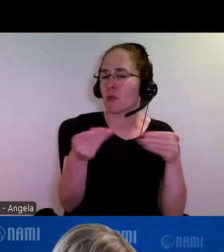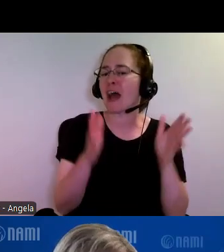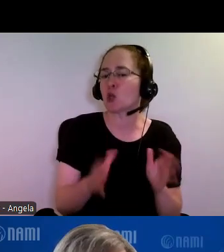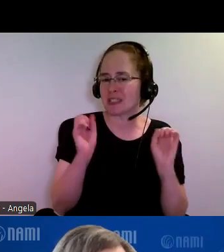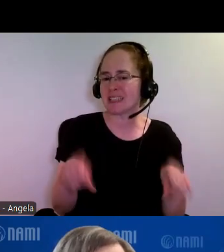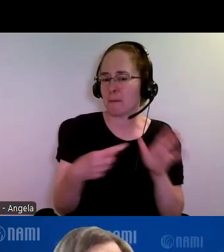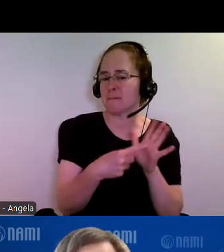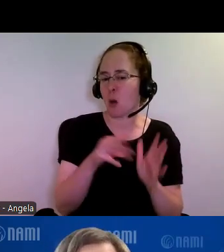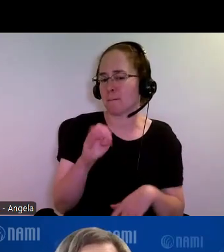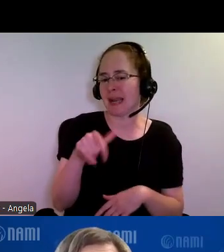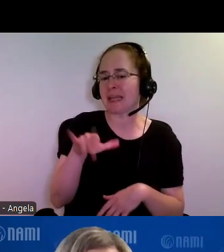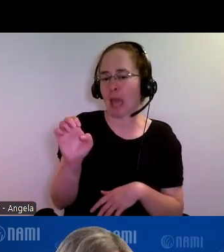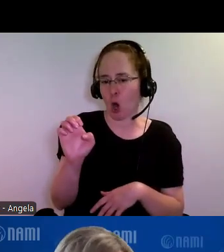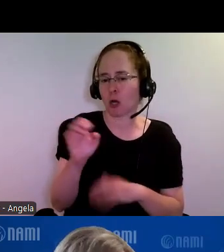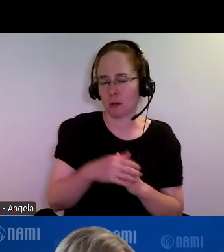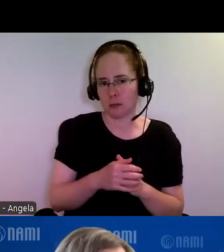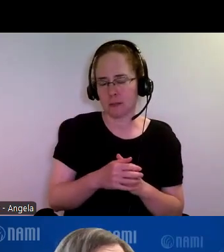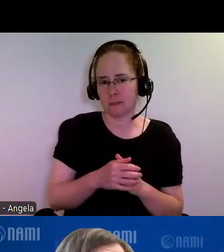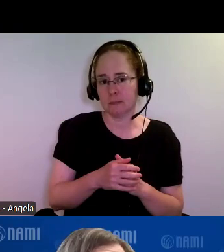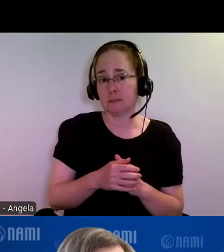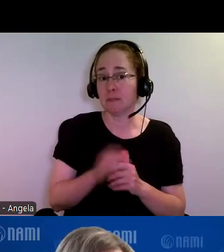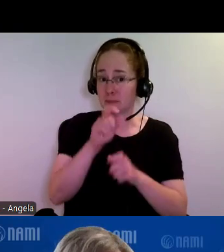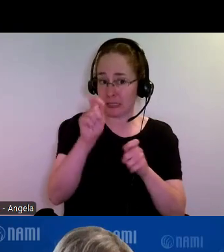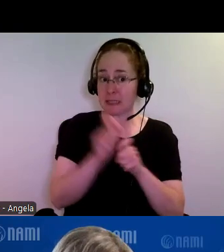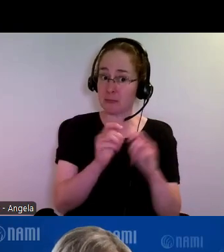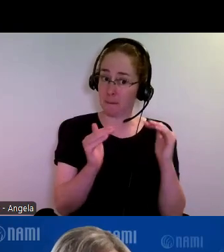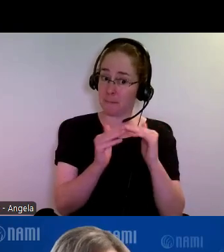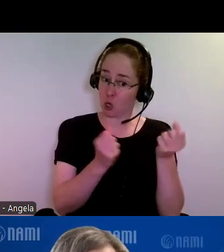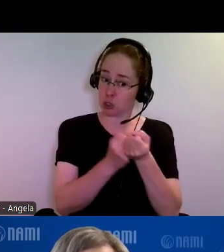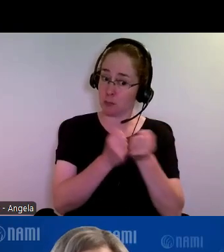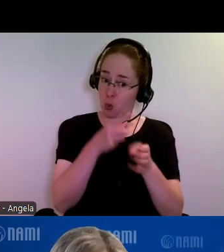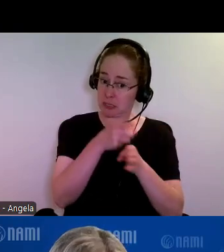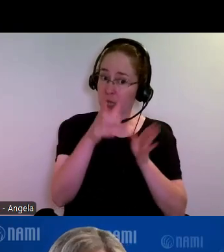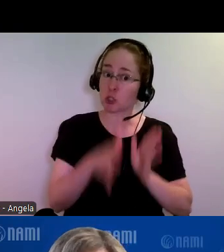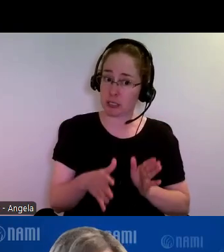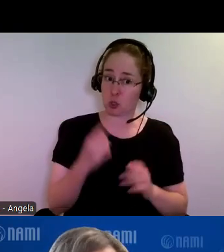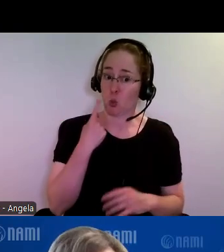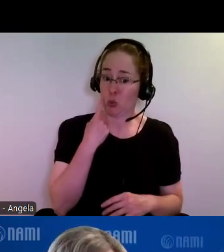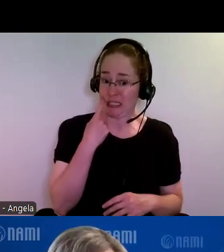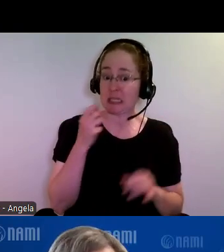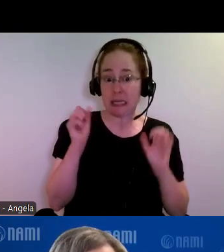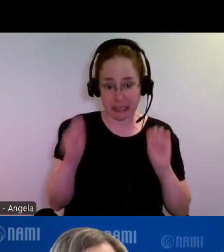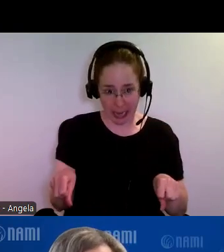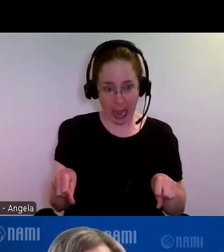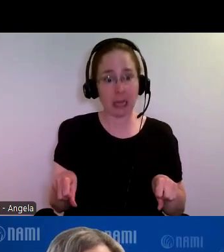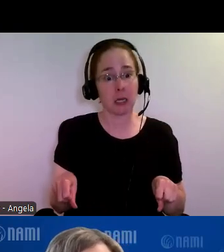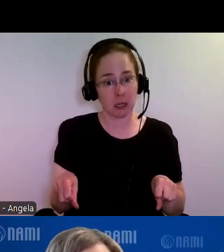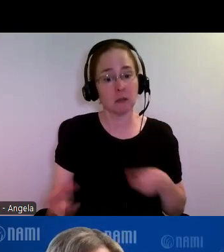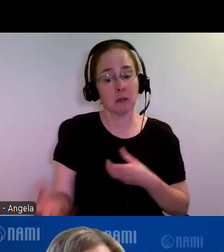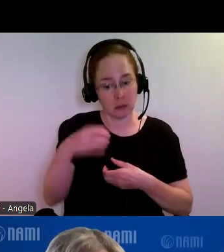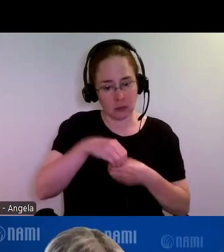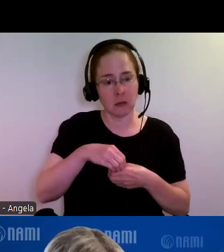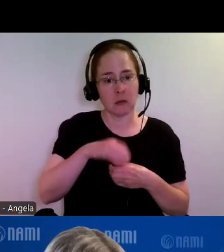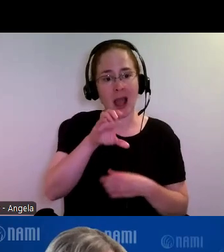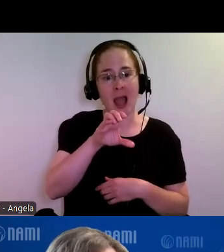Medicare. And specifically, peer support specialists recently are able now to be part of